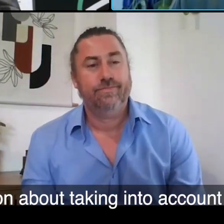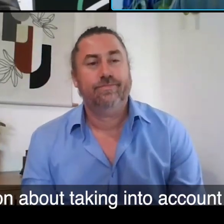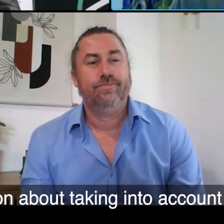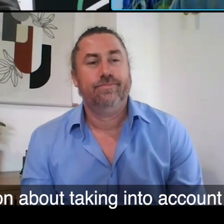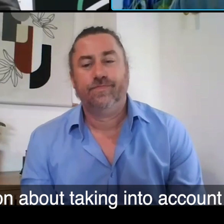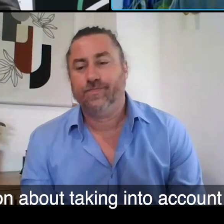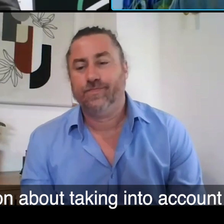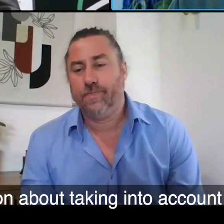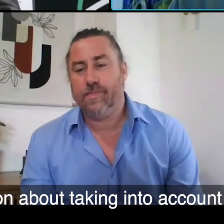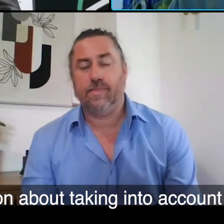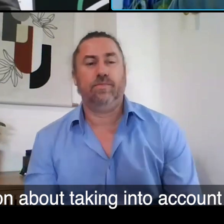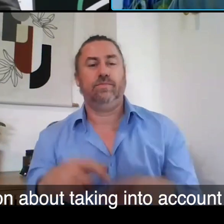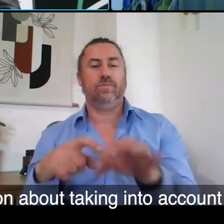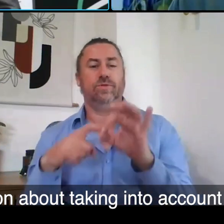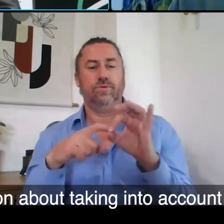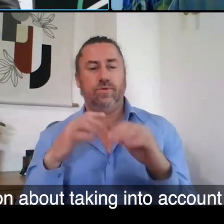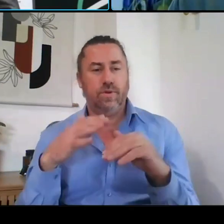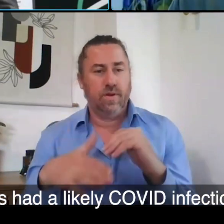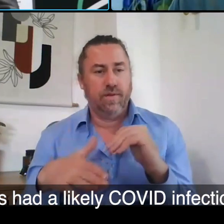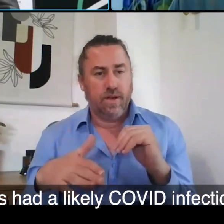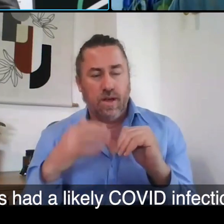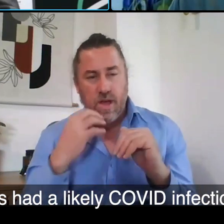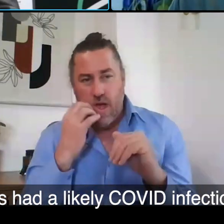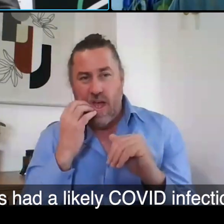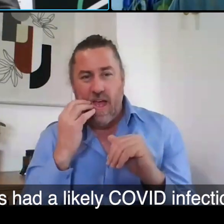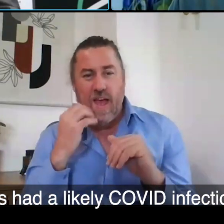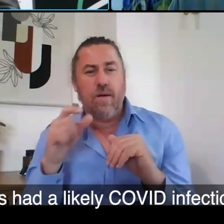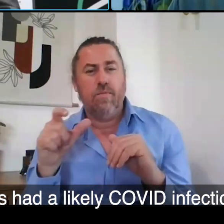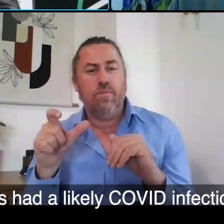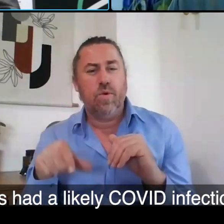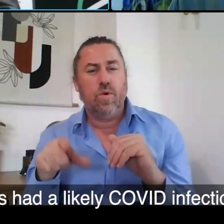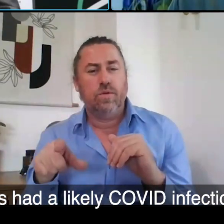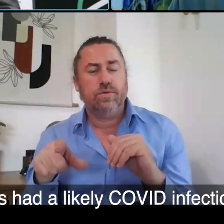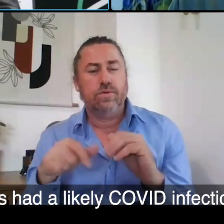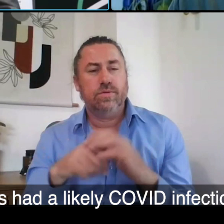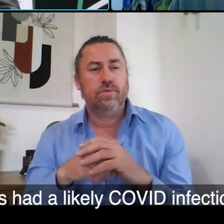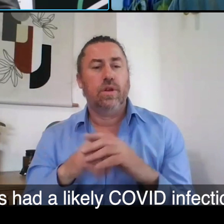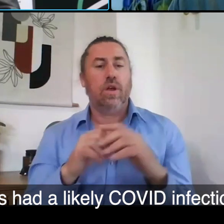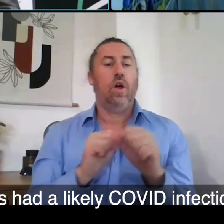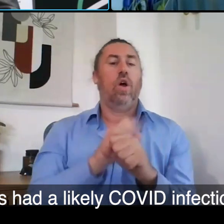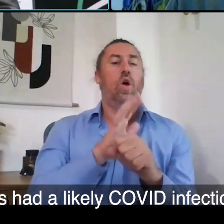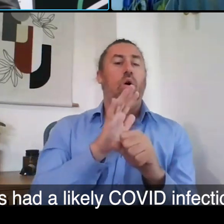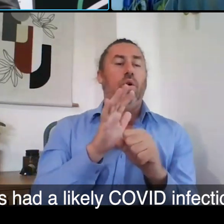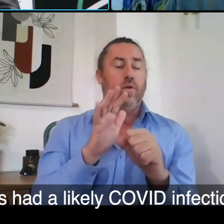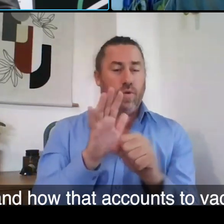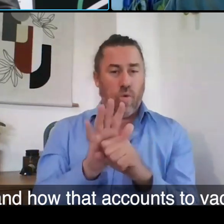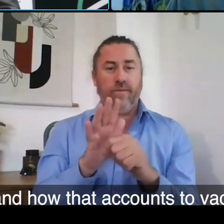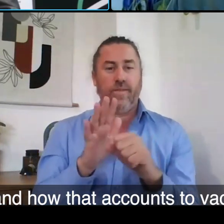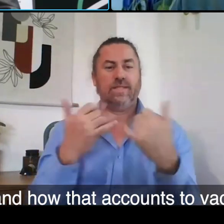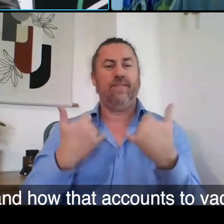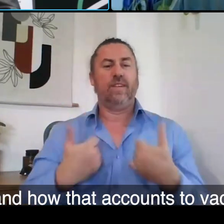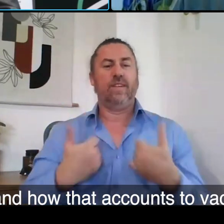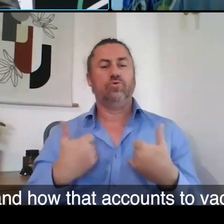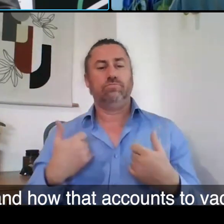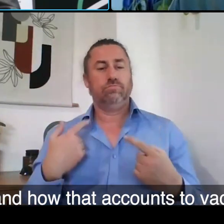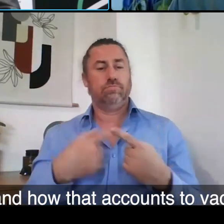The question about taking into account whether someone has had a likely COVID infection in the last 6 months and